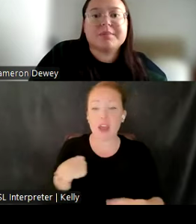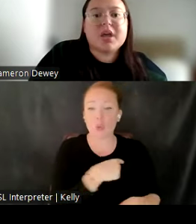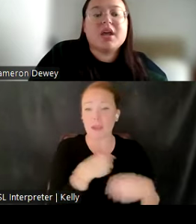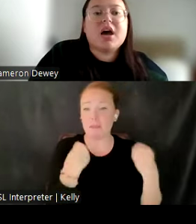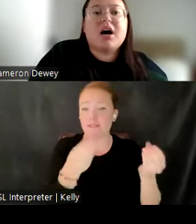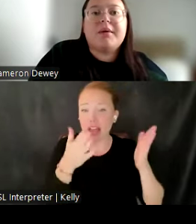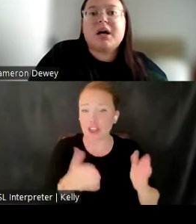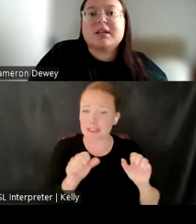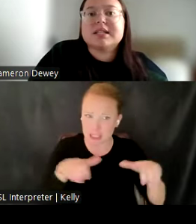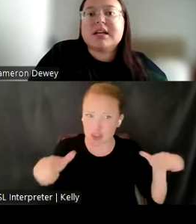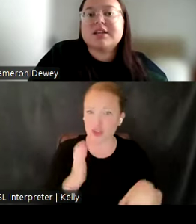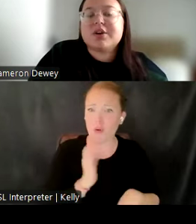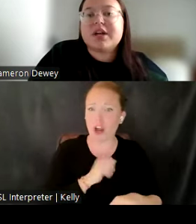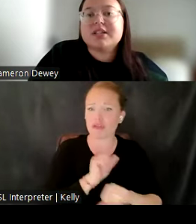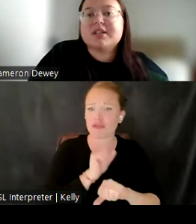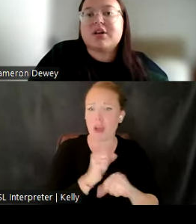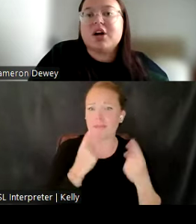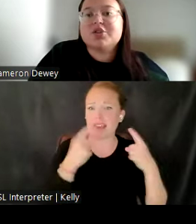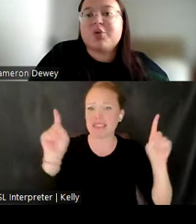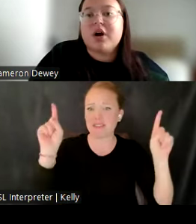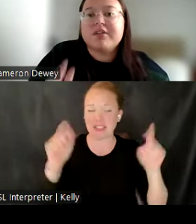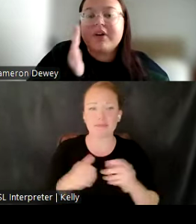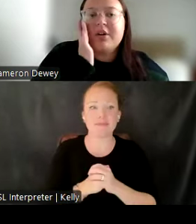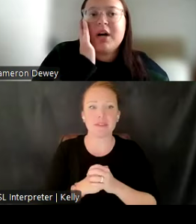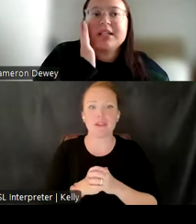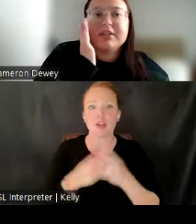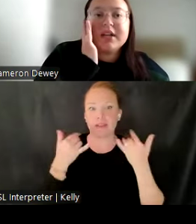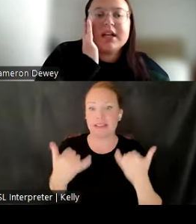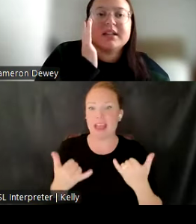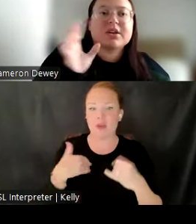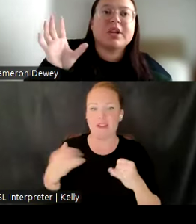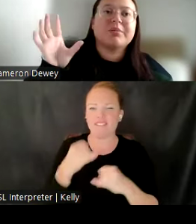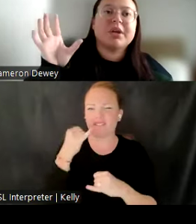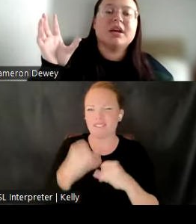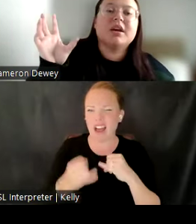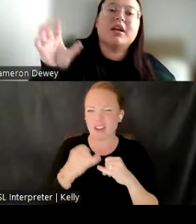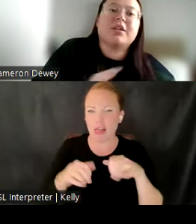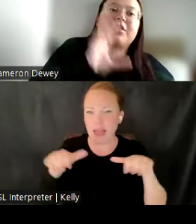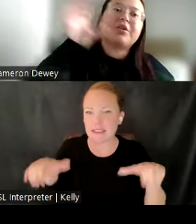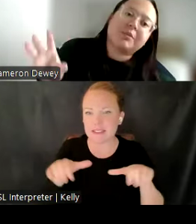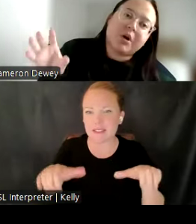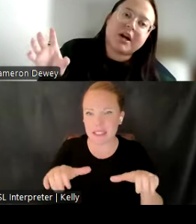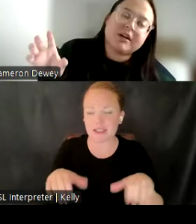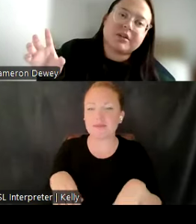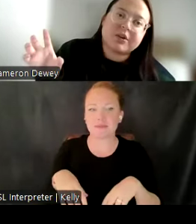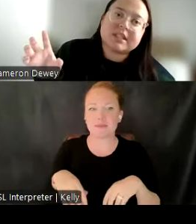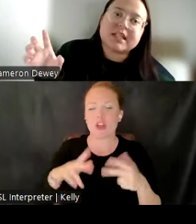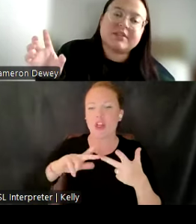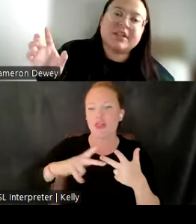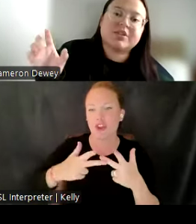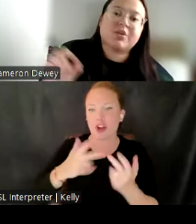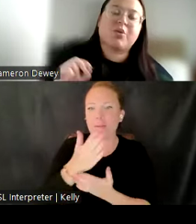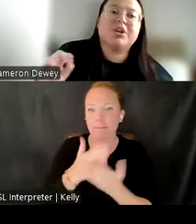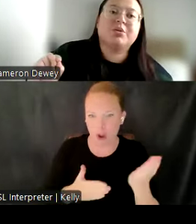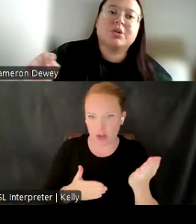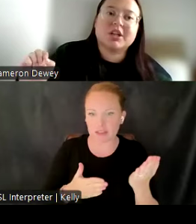effectively. Alyssa is going to launch one final activity. It's going to be the third part of the first